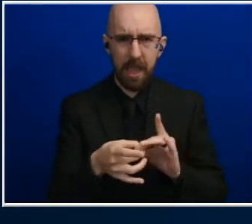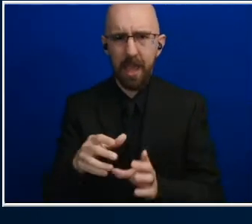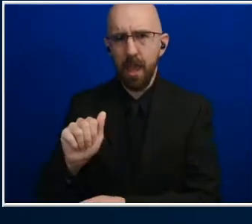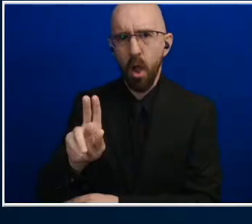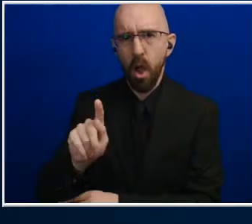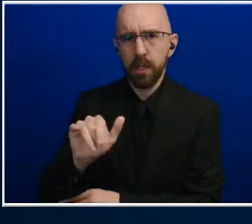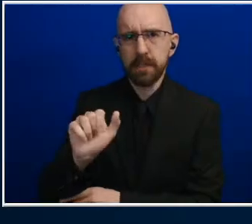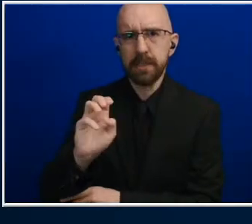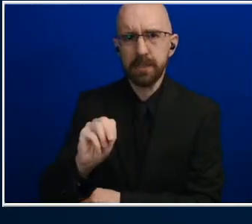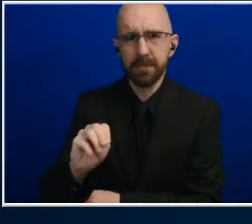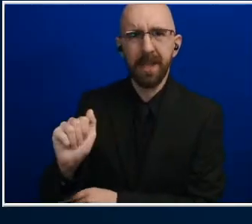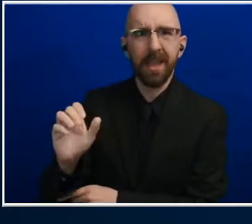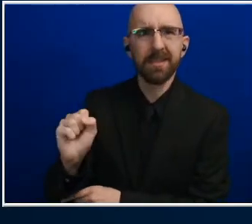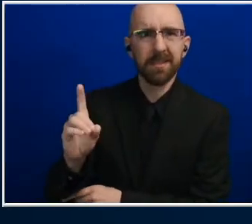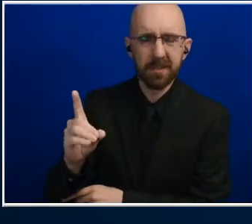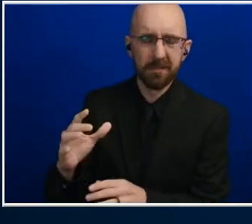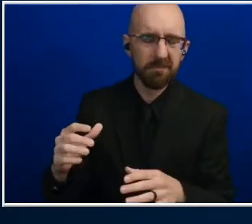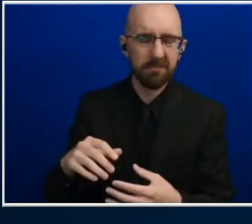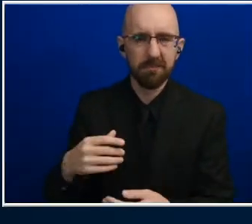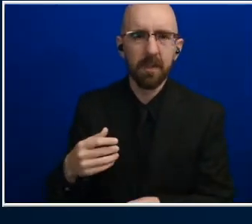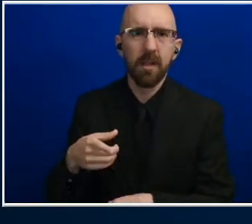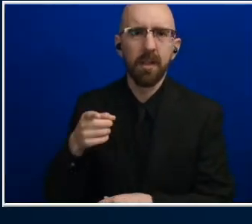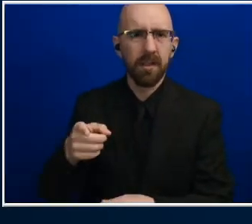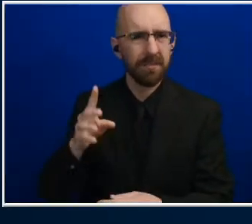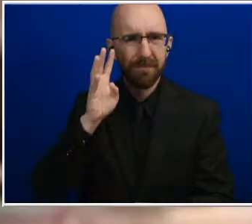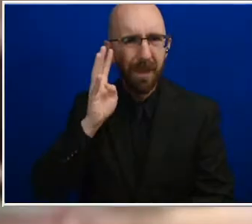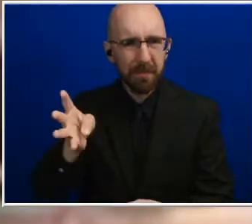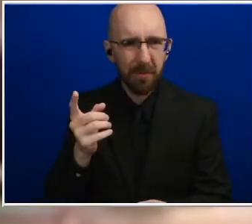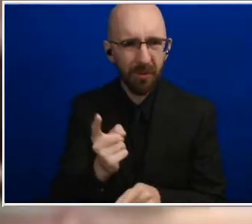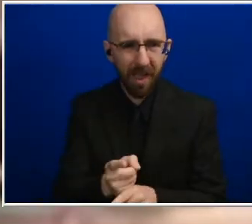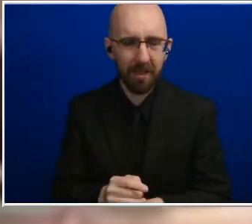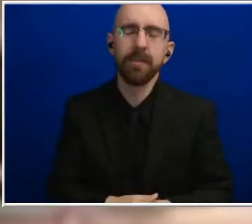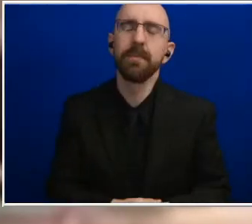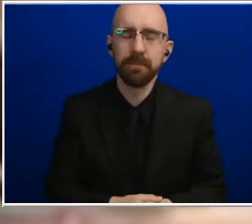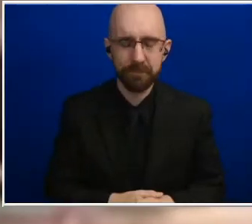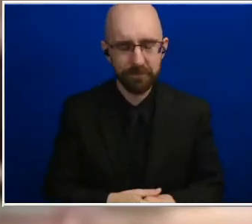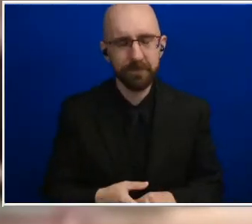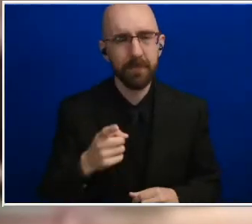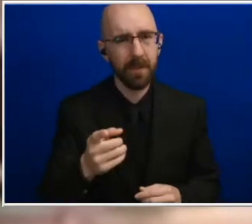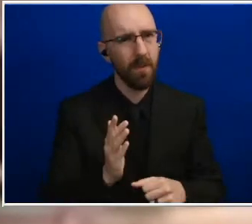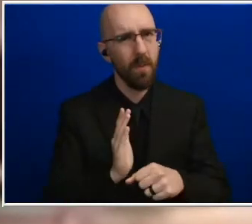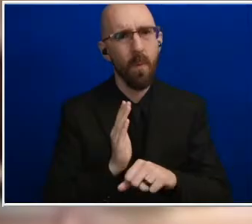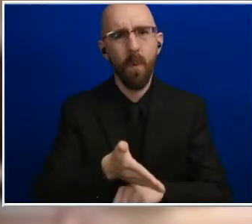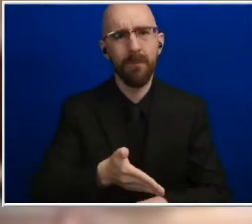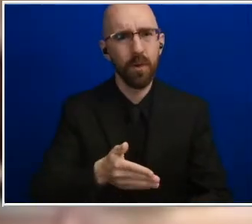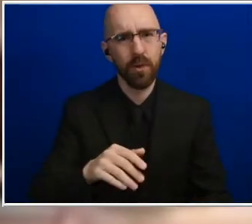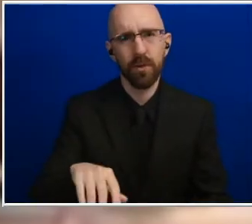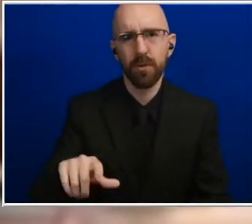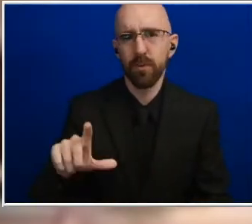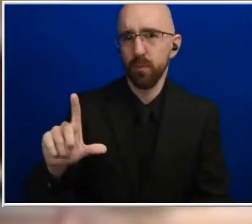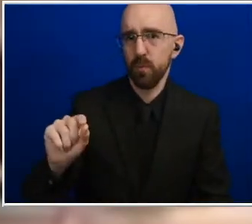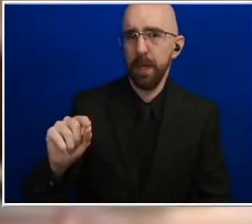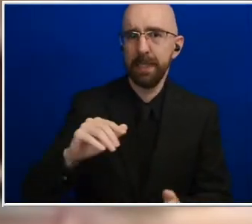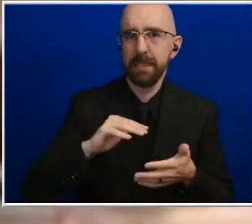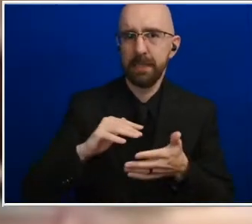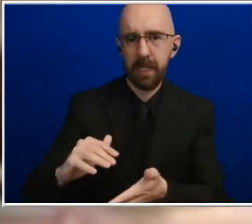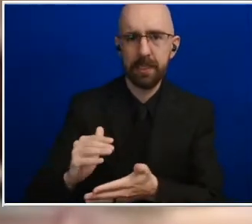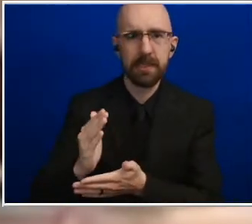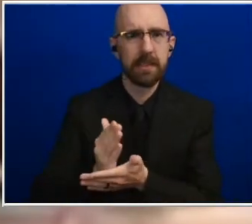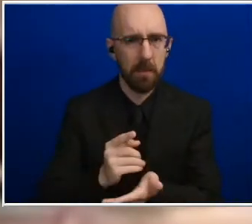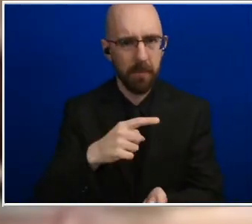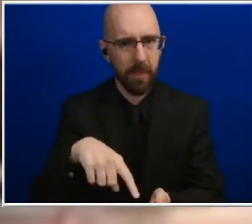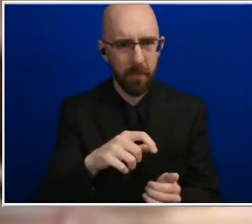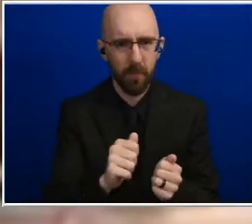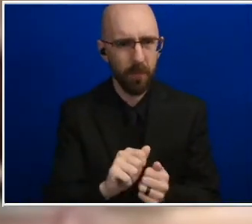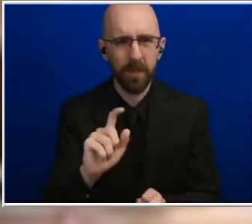right? You know, there have been well over 20 studies, some of them with just